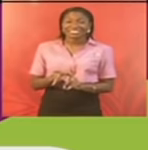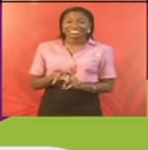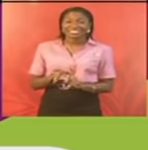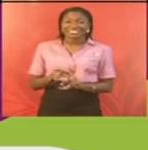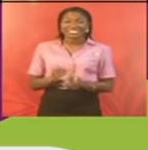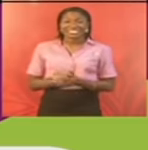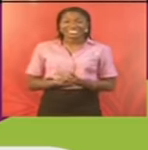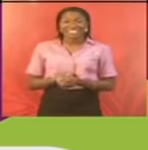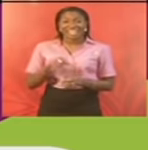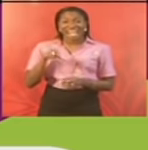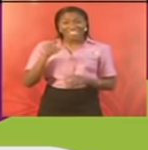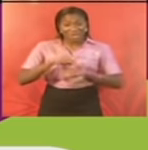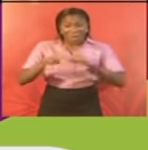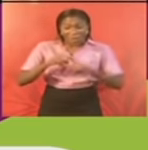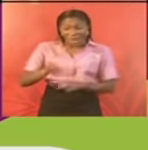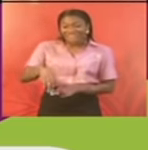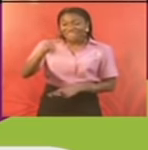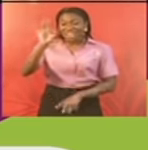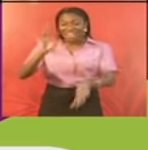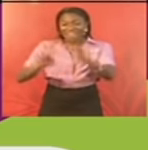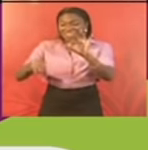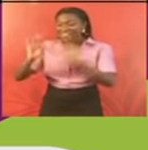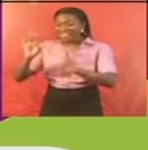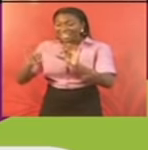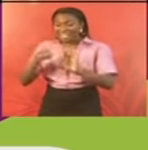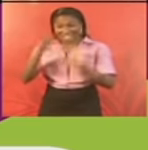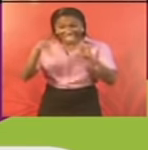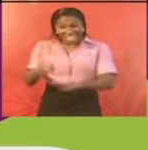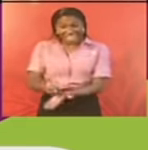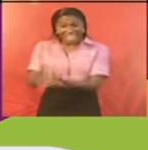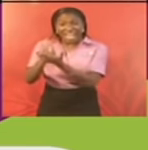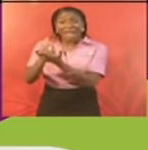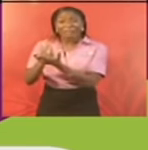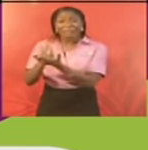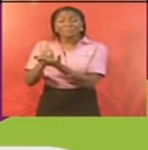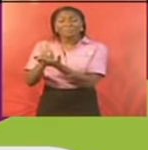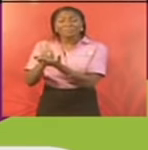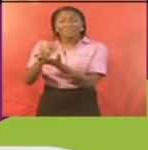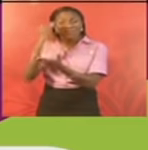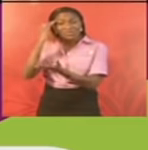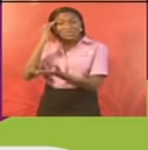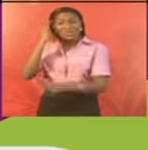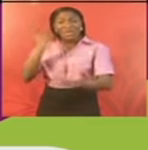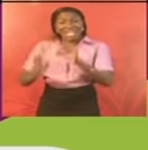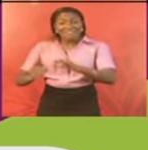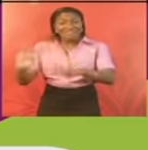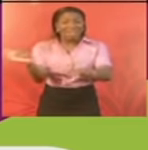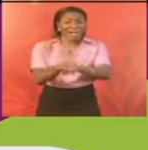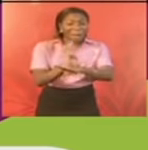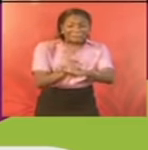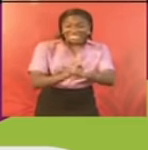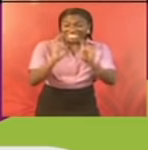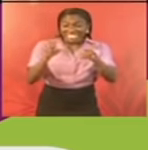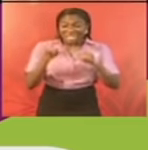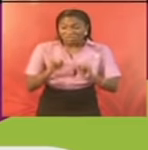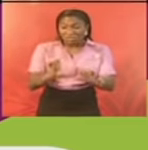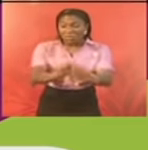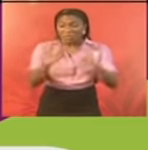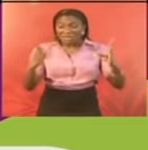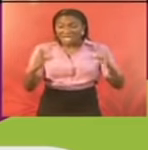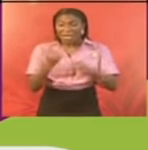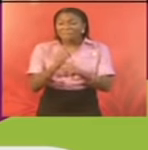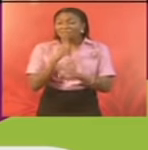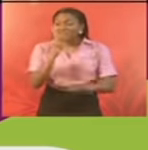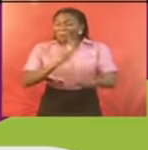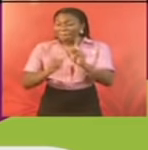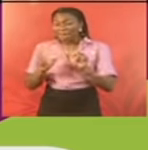can be used instead perhaps to keep checks on whether or not businesses are doing their protocol, or to make sure people are quarantining,